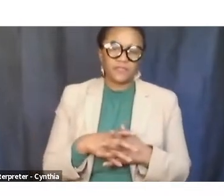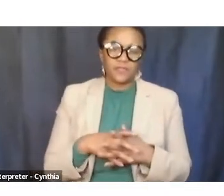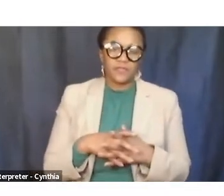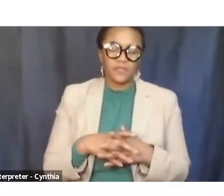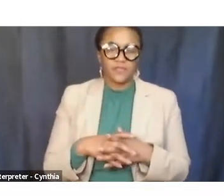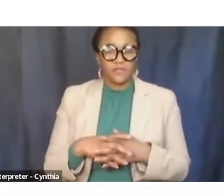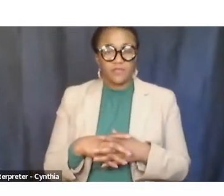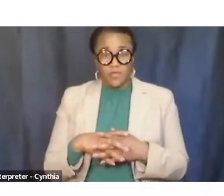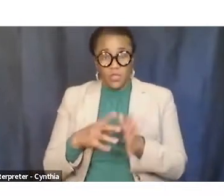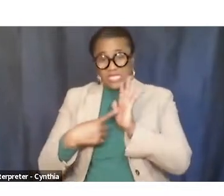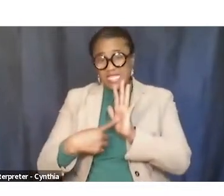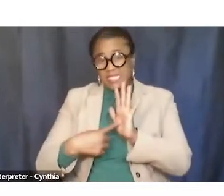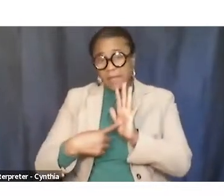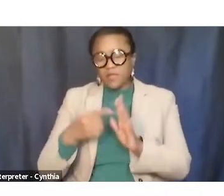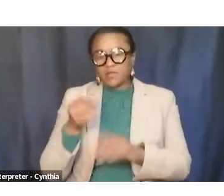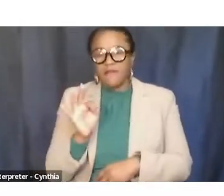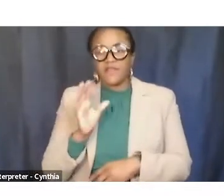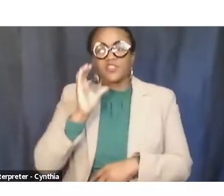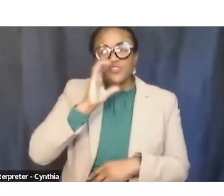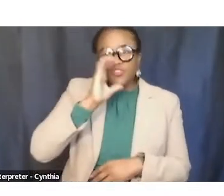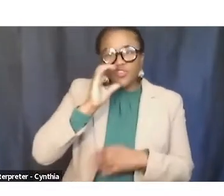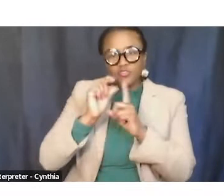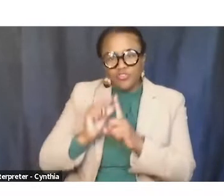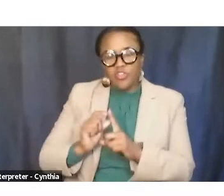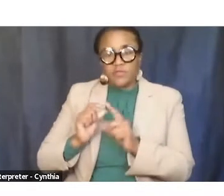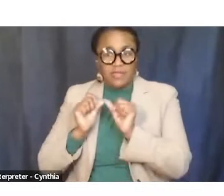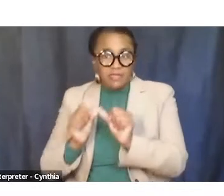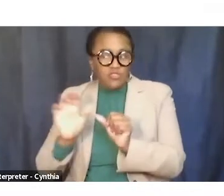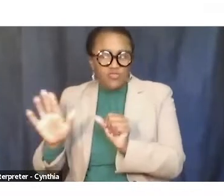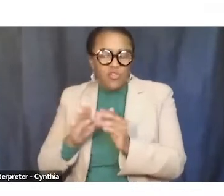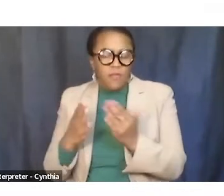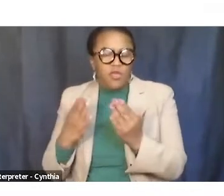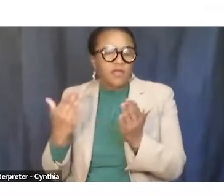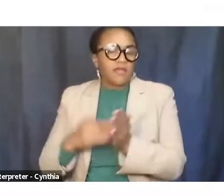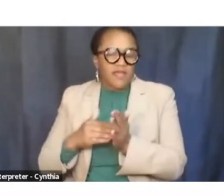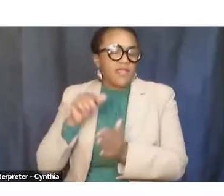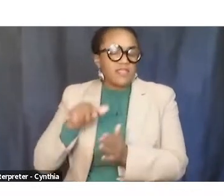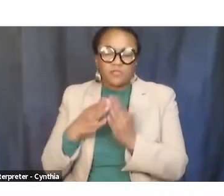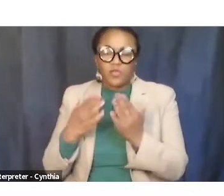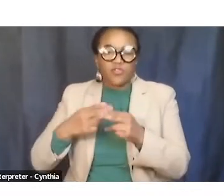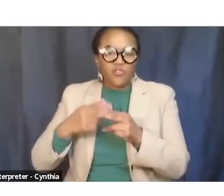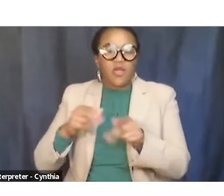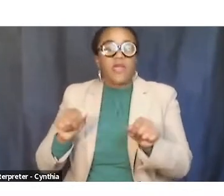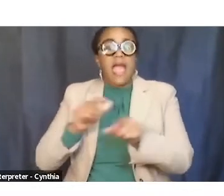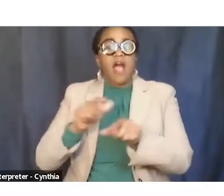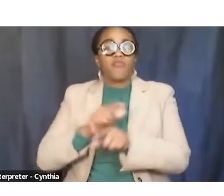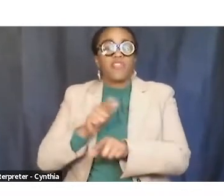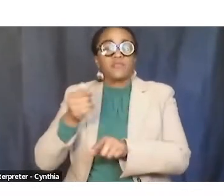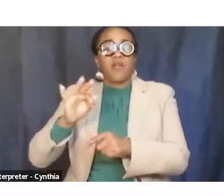These are examples of the search terms, and they continue in her book. Again, this book is called Algorithms of